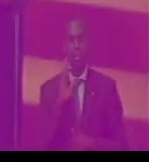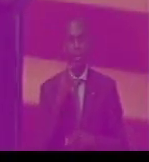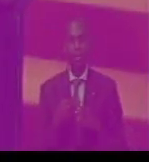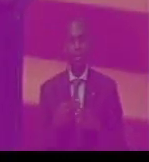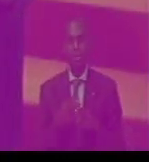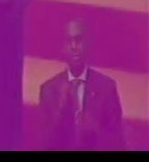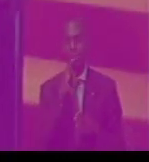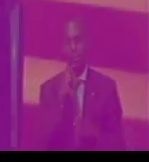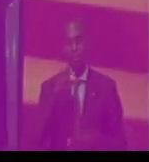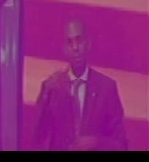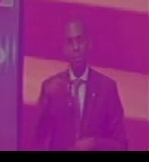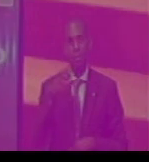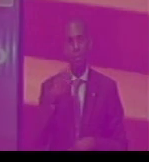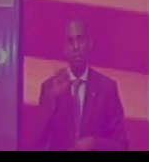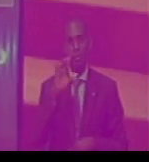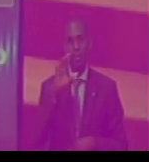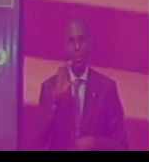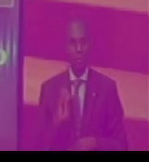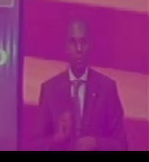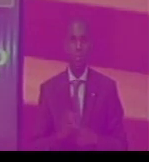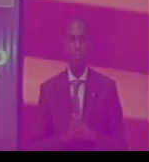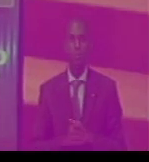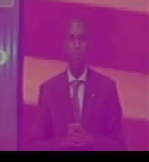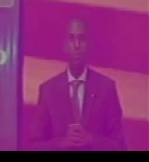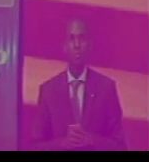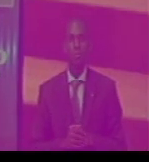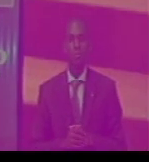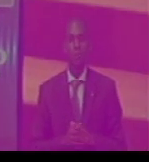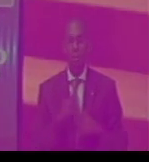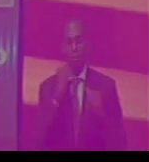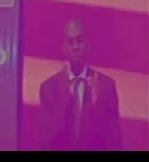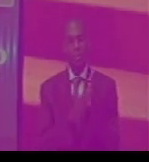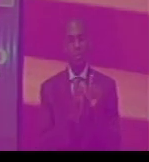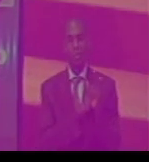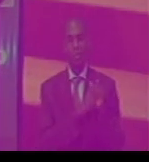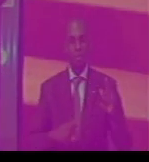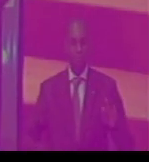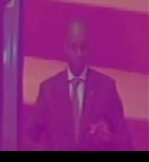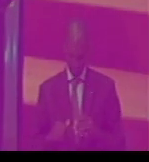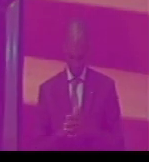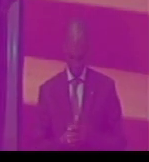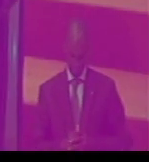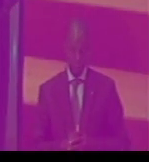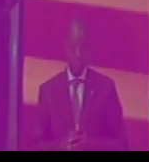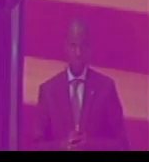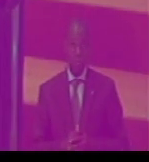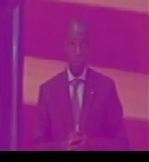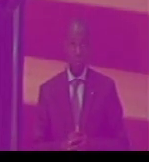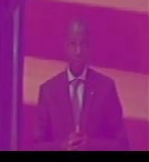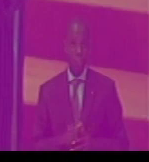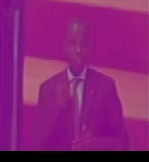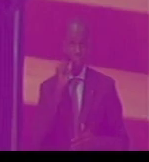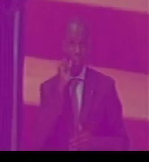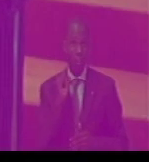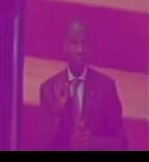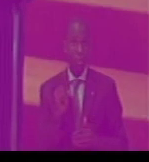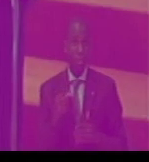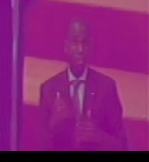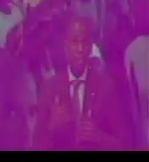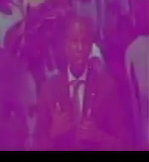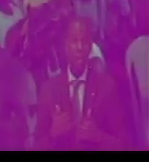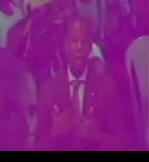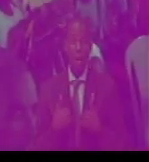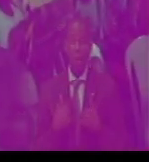By the grace of God and peace, Boniface, from Peace District, Possibility Group, Olozo Region. Praise the